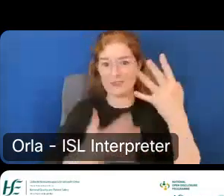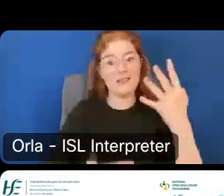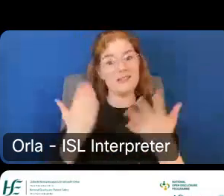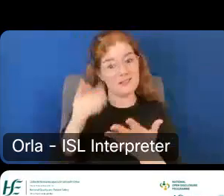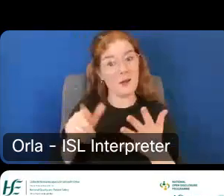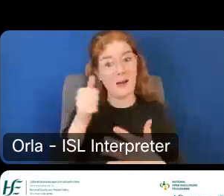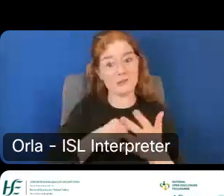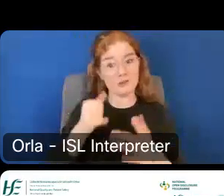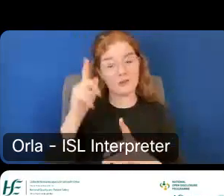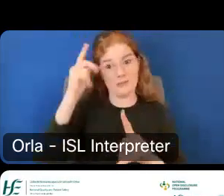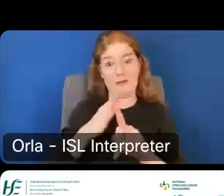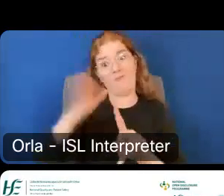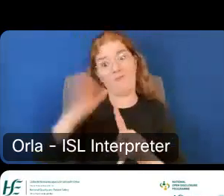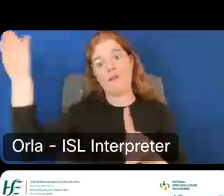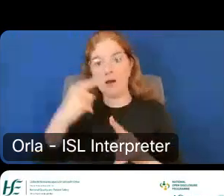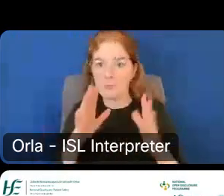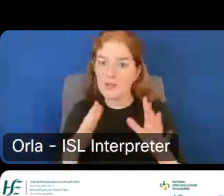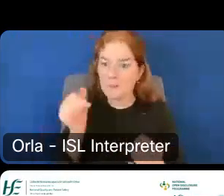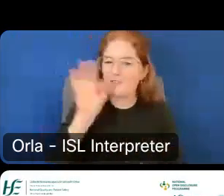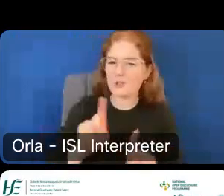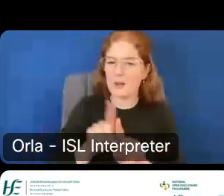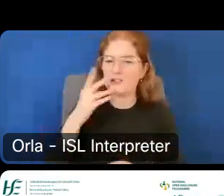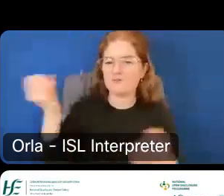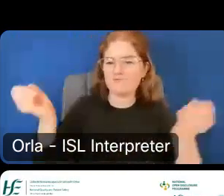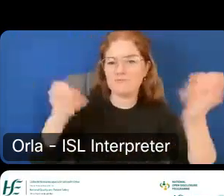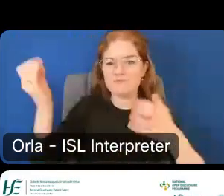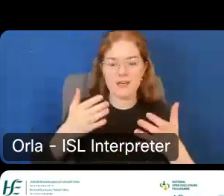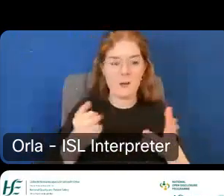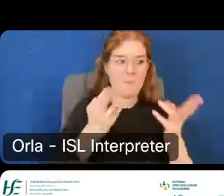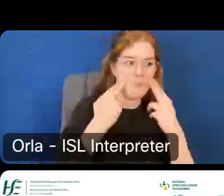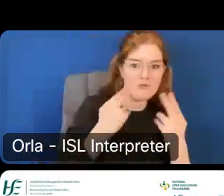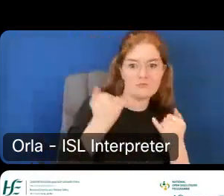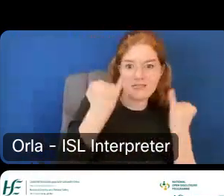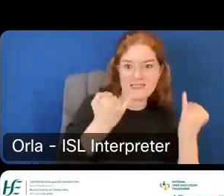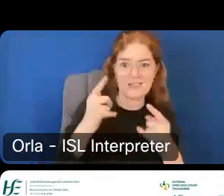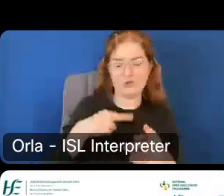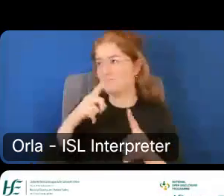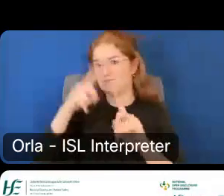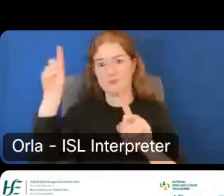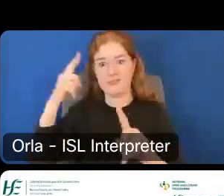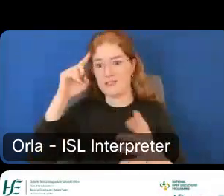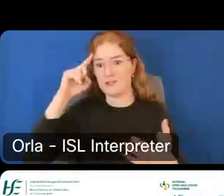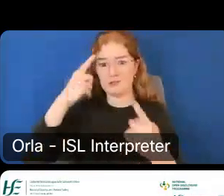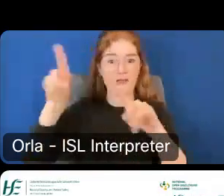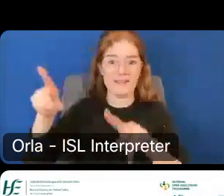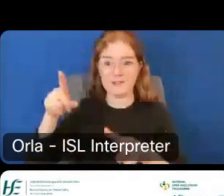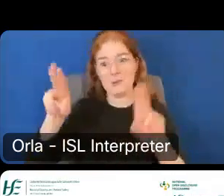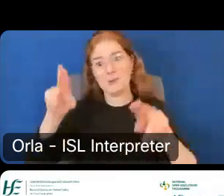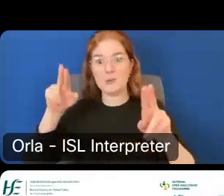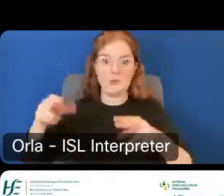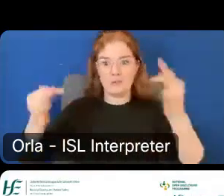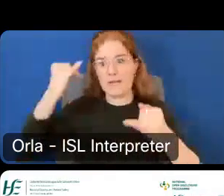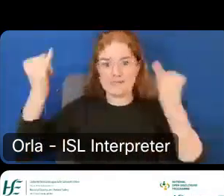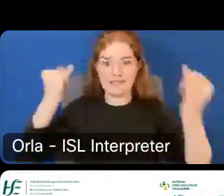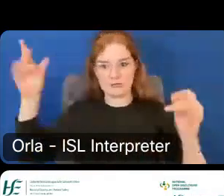but that was, I suppose, the fun in it as well. We were to take from the mundane to the absolute bizarre and try and figure out how we might